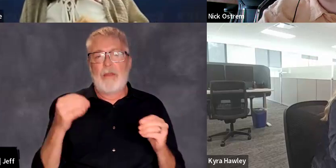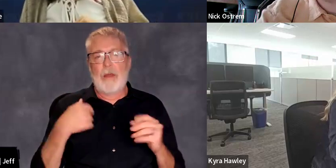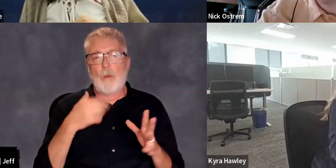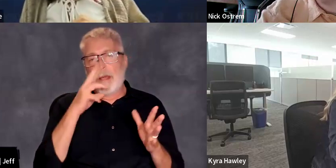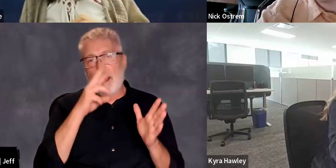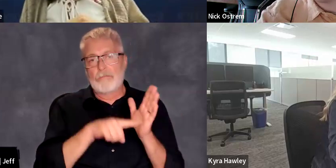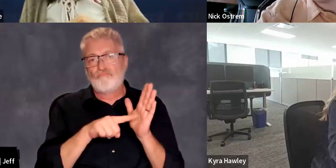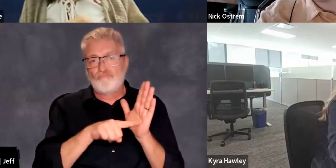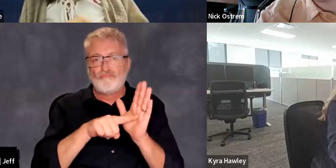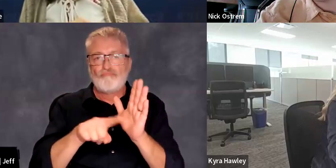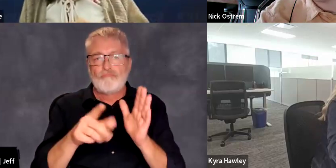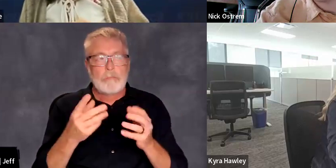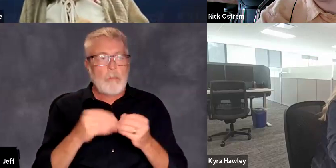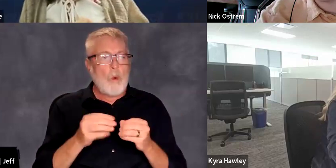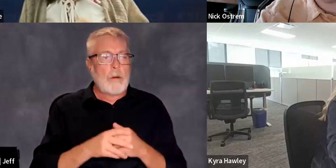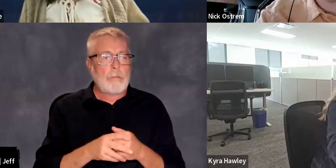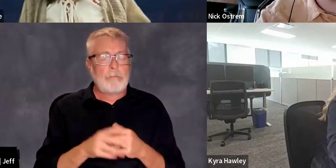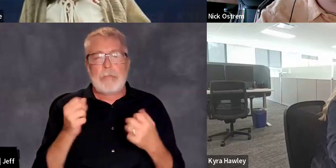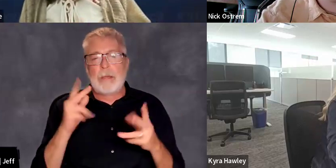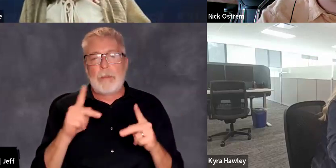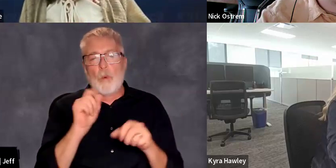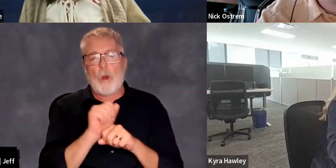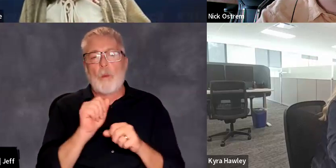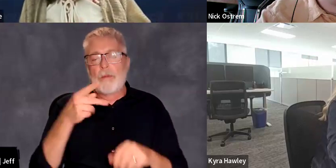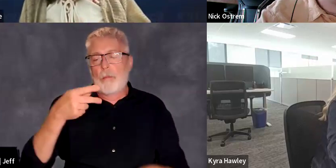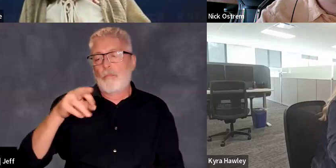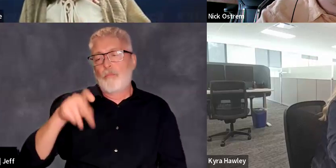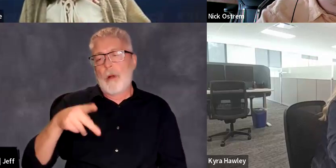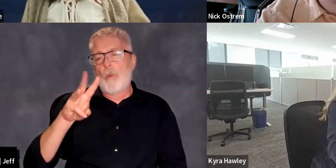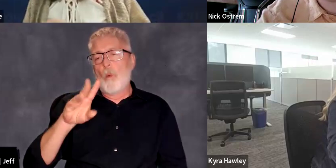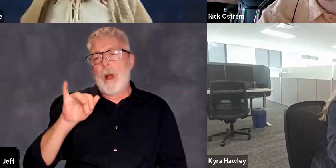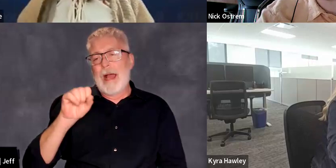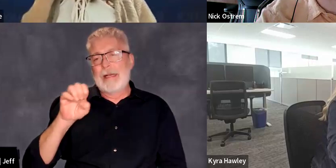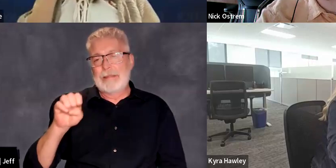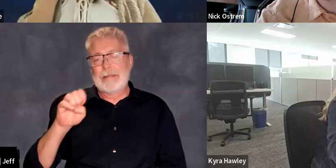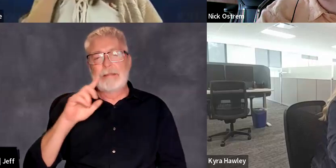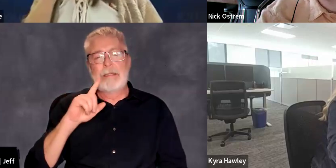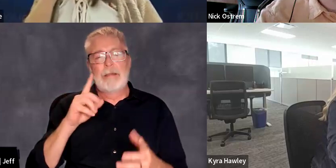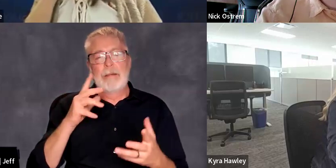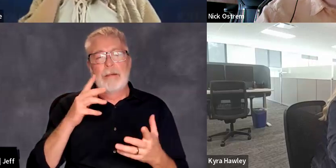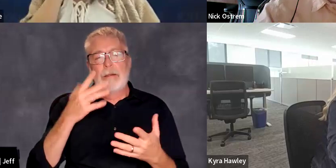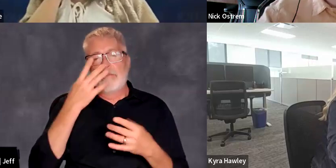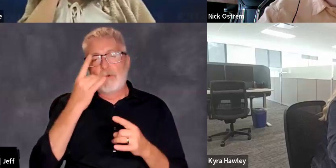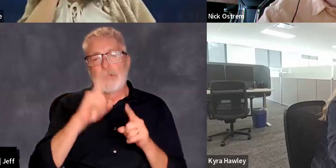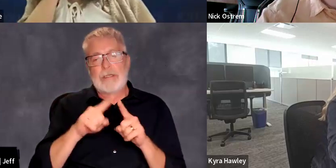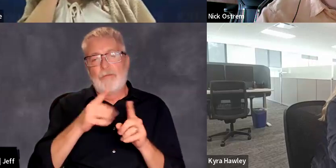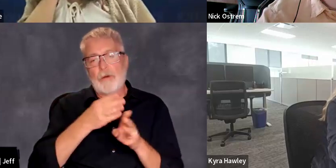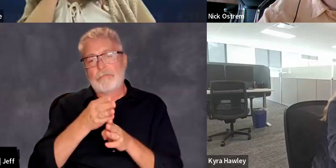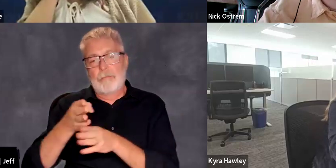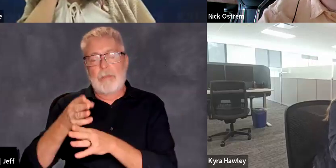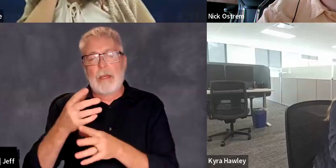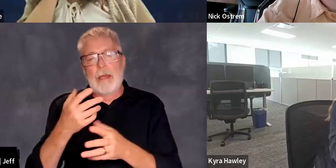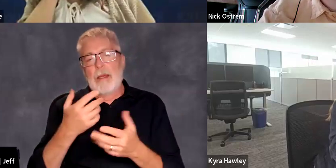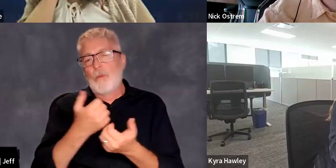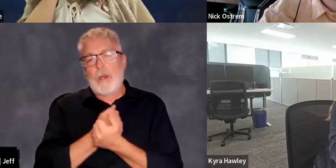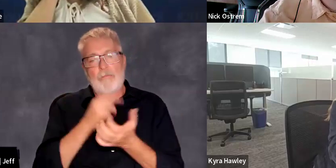out. We have a lot of people working with PrepWise who are, taking interest in a lot of different areas or would love the challenge of doing some